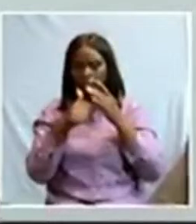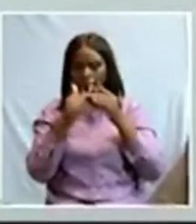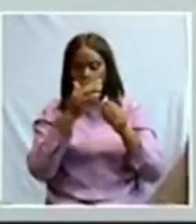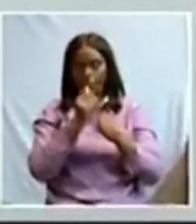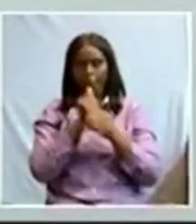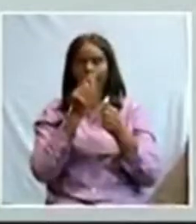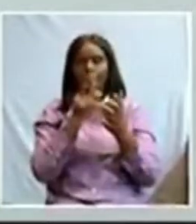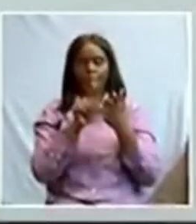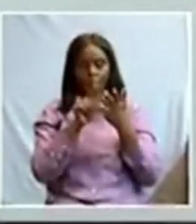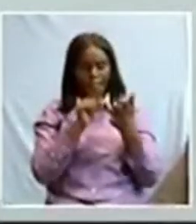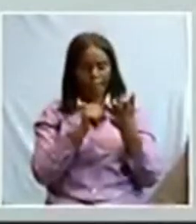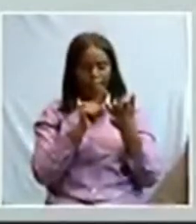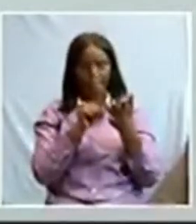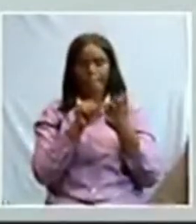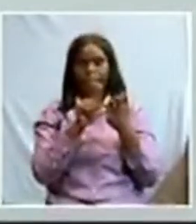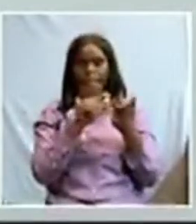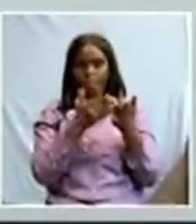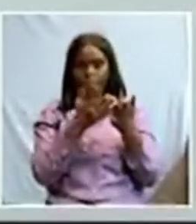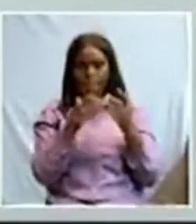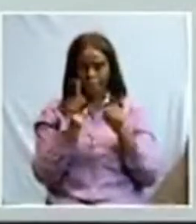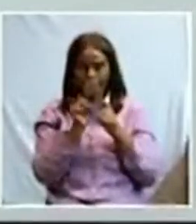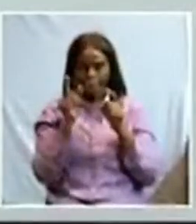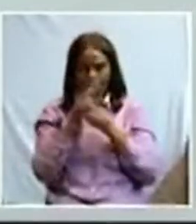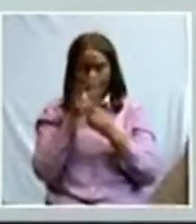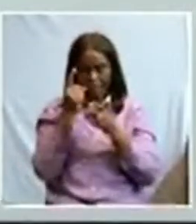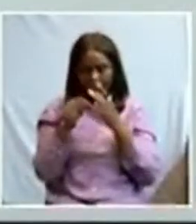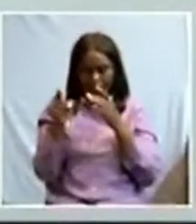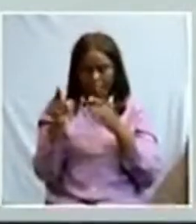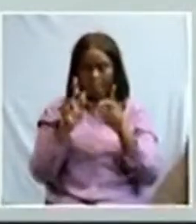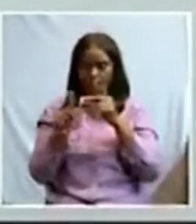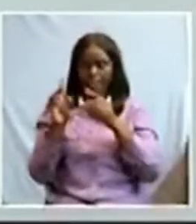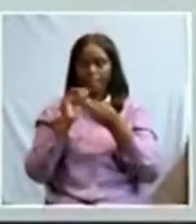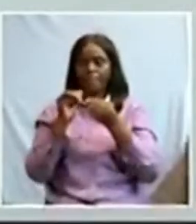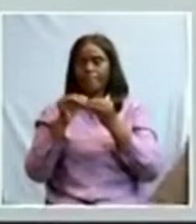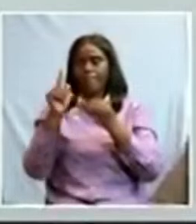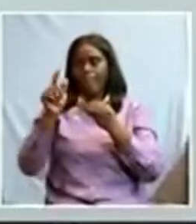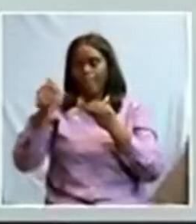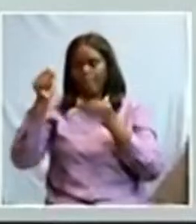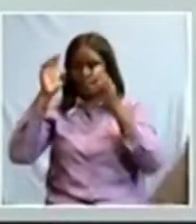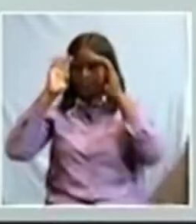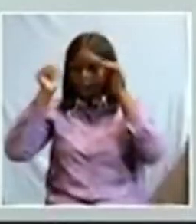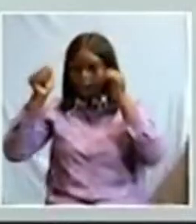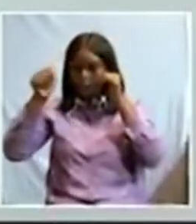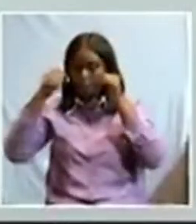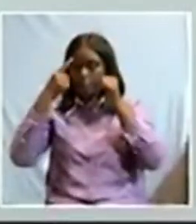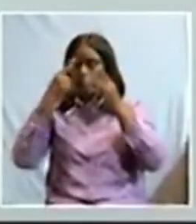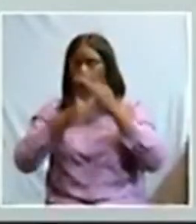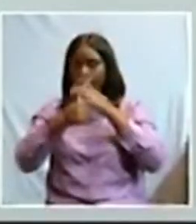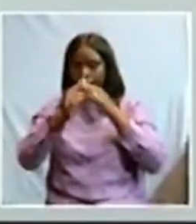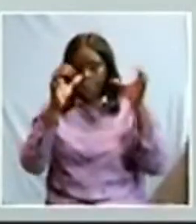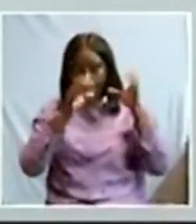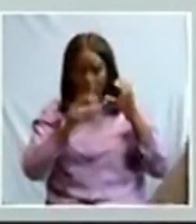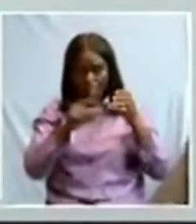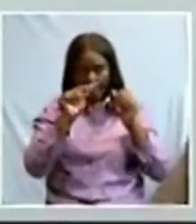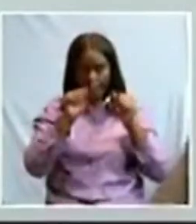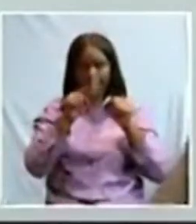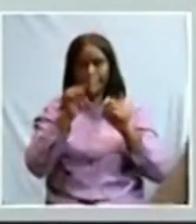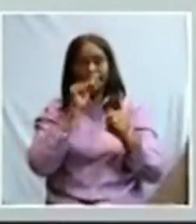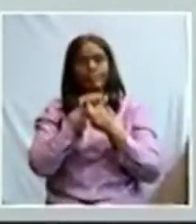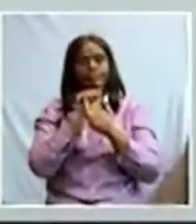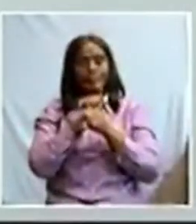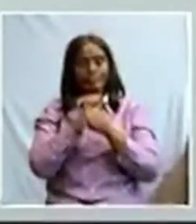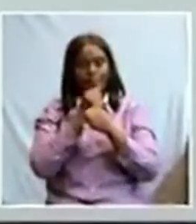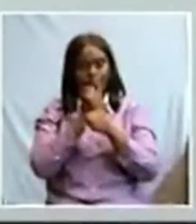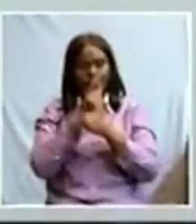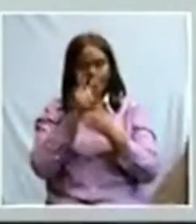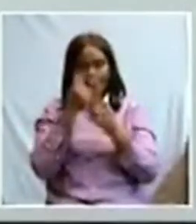obtained loans. It comes from the citizen number one himself, the president, who says, you councils, can you do this?